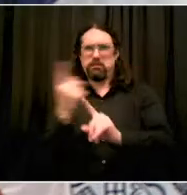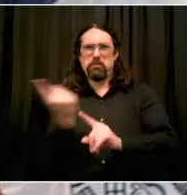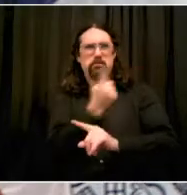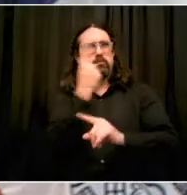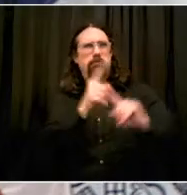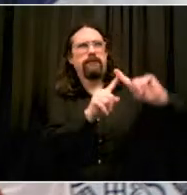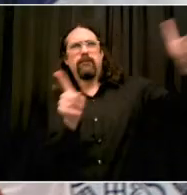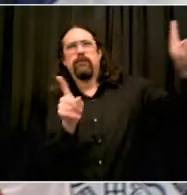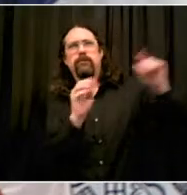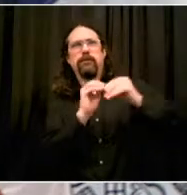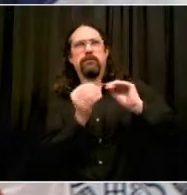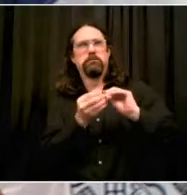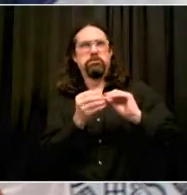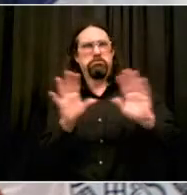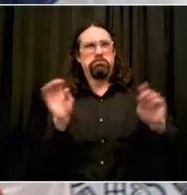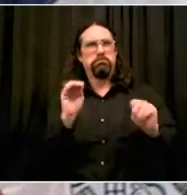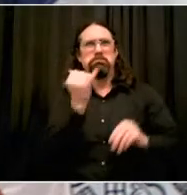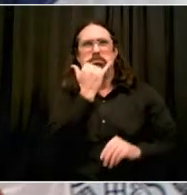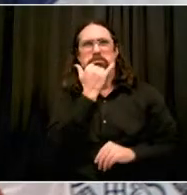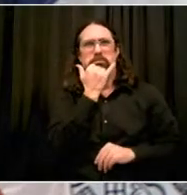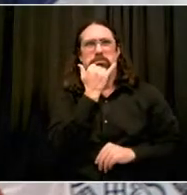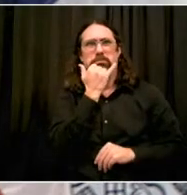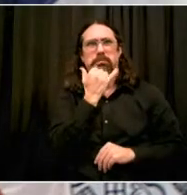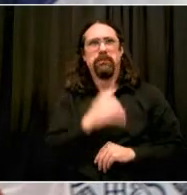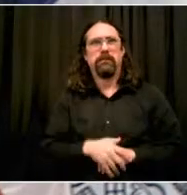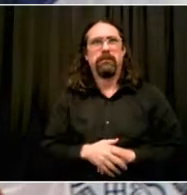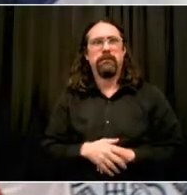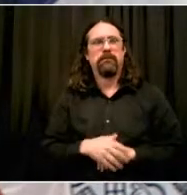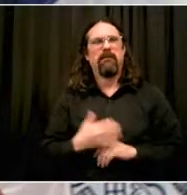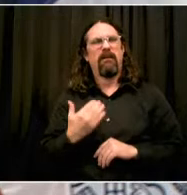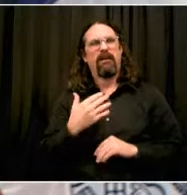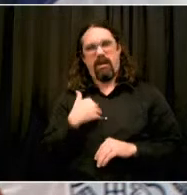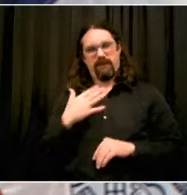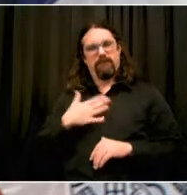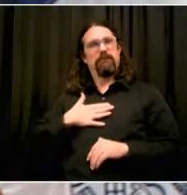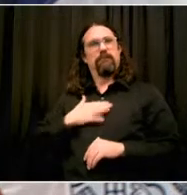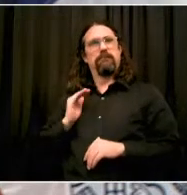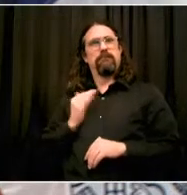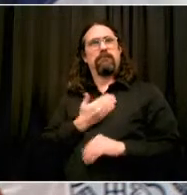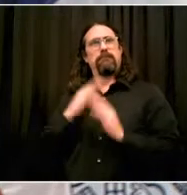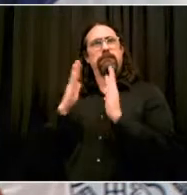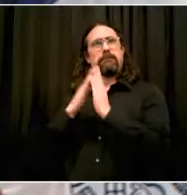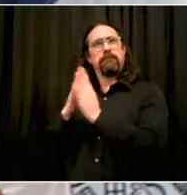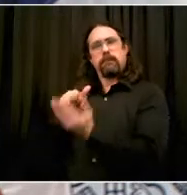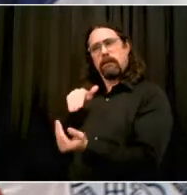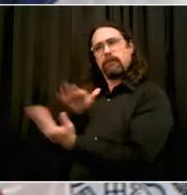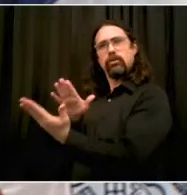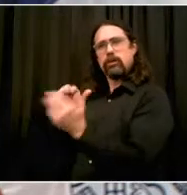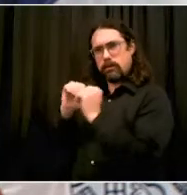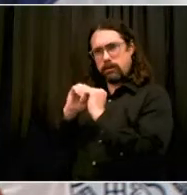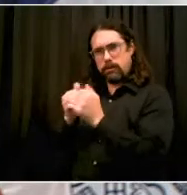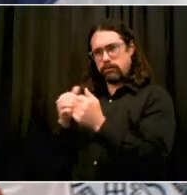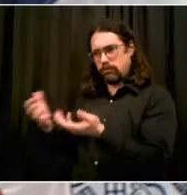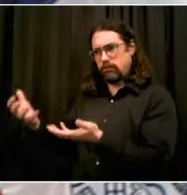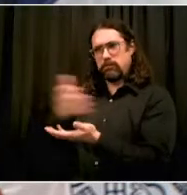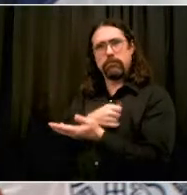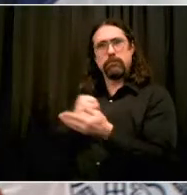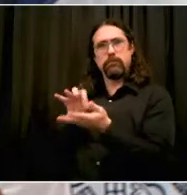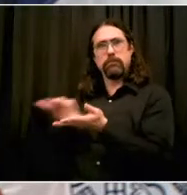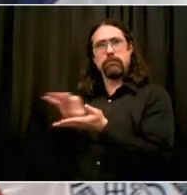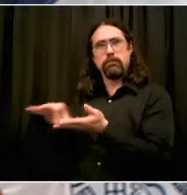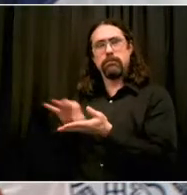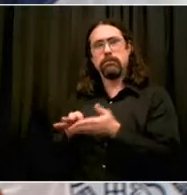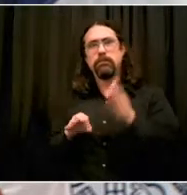same direction consistently. The state and city strategies have been very highly aligned throughout.